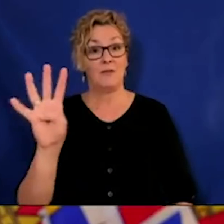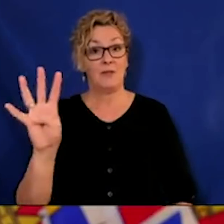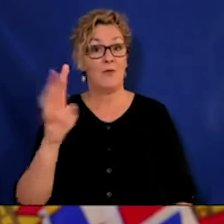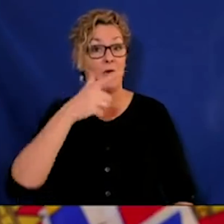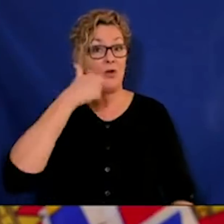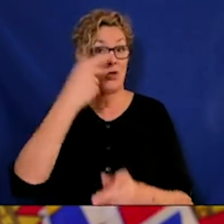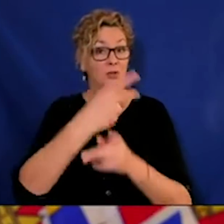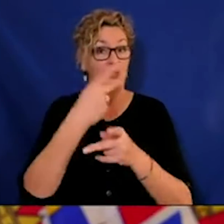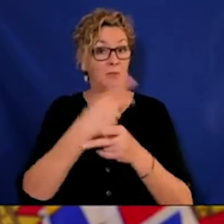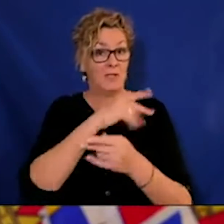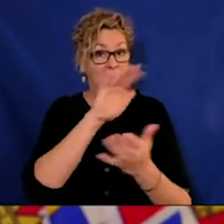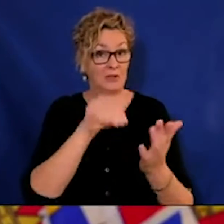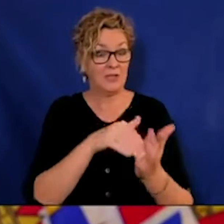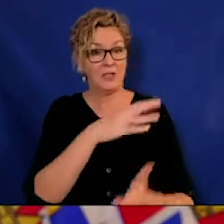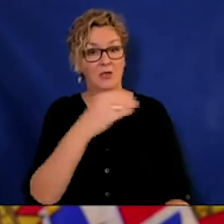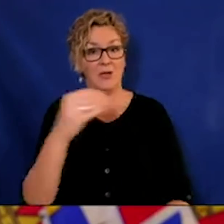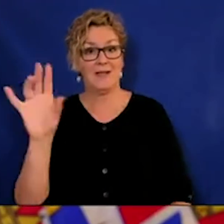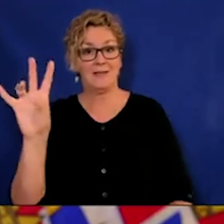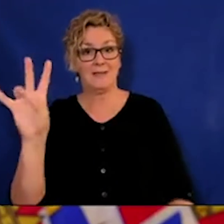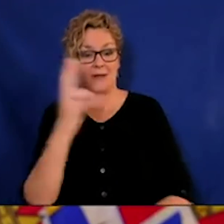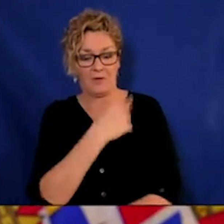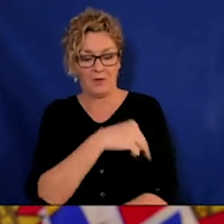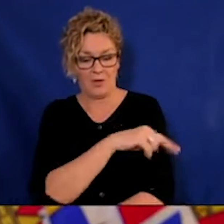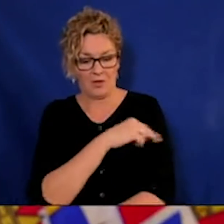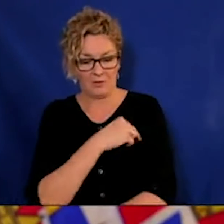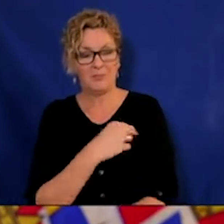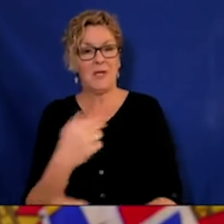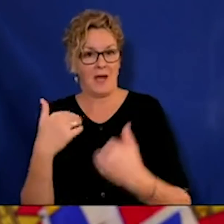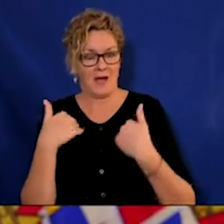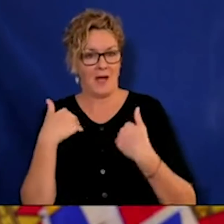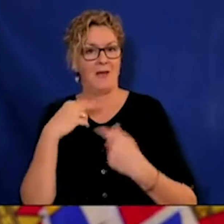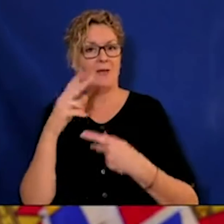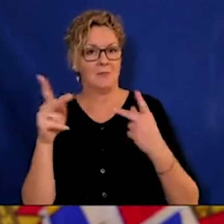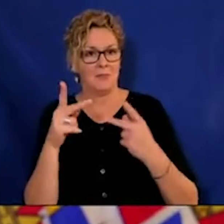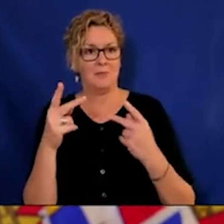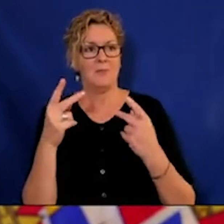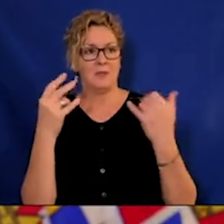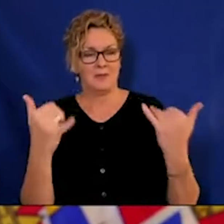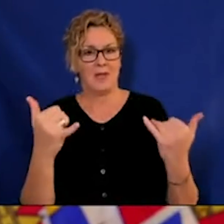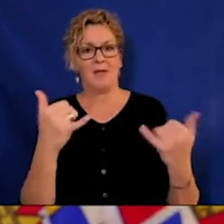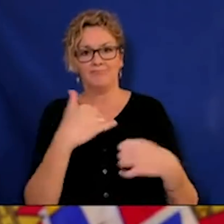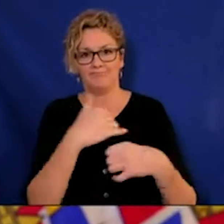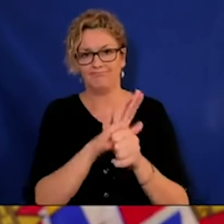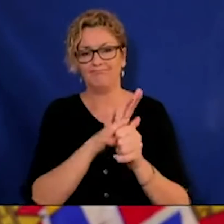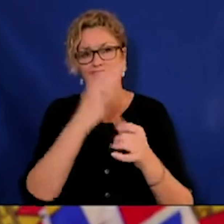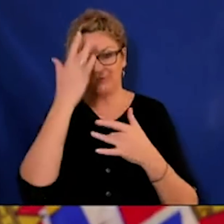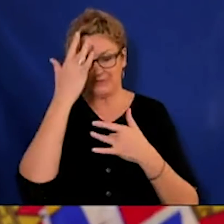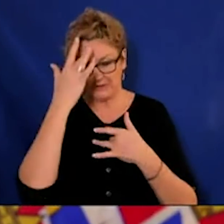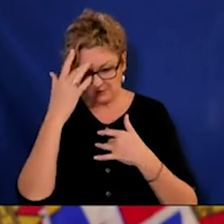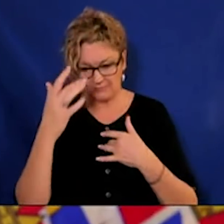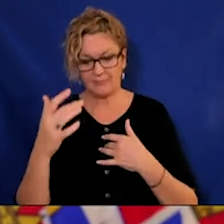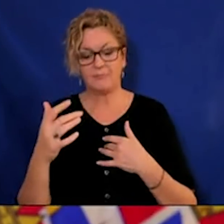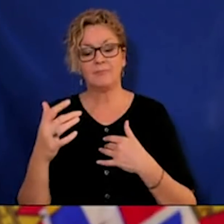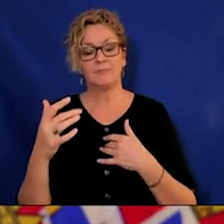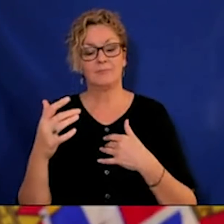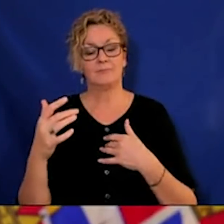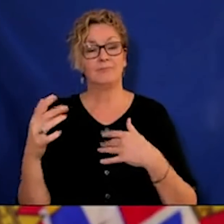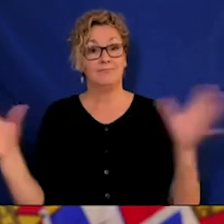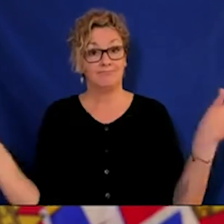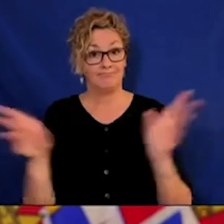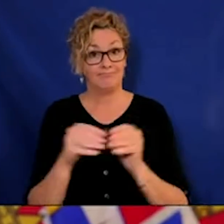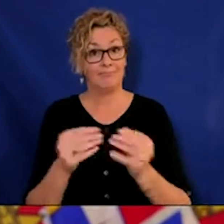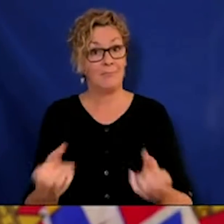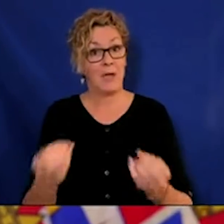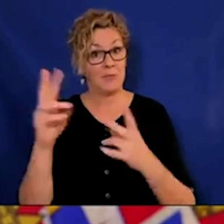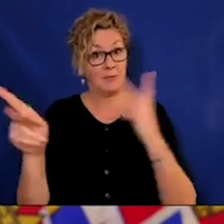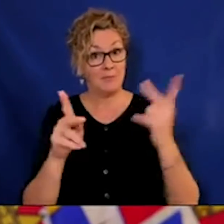active. Our active cases in long-term care are 1,472, 926 residents,